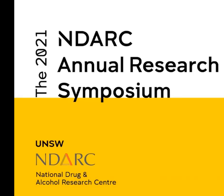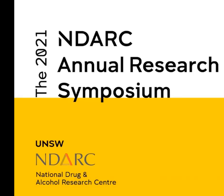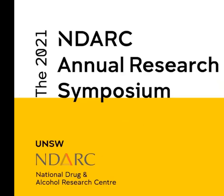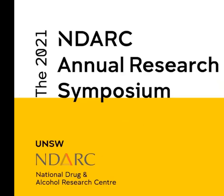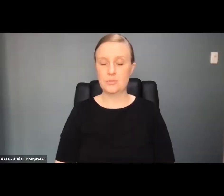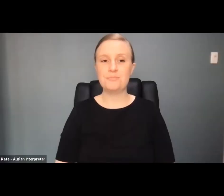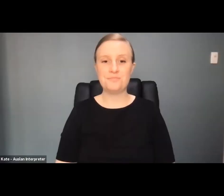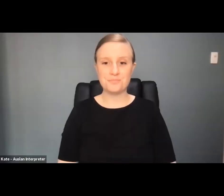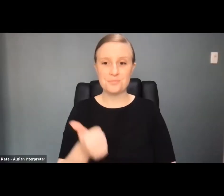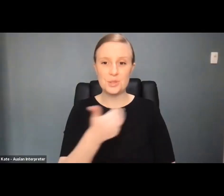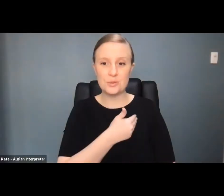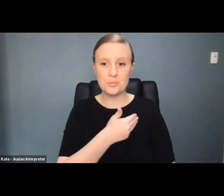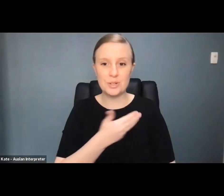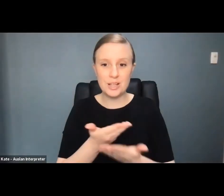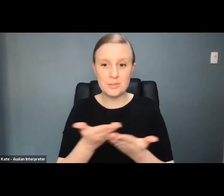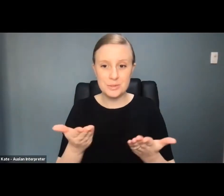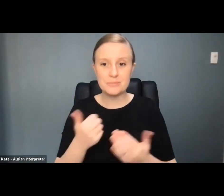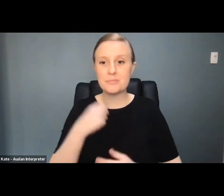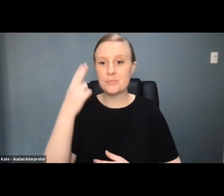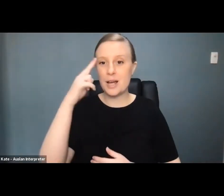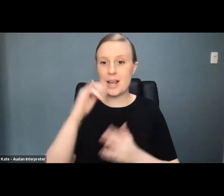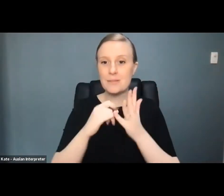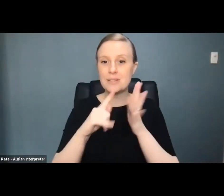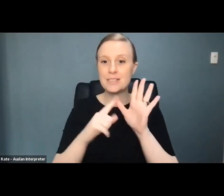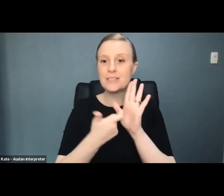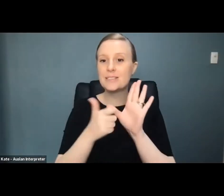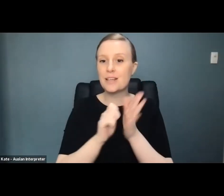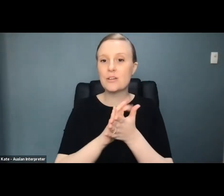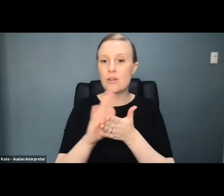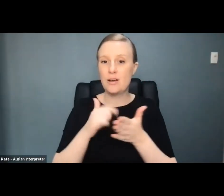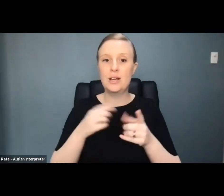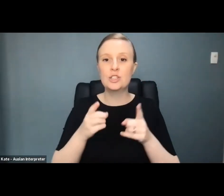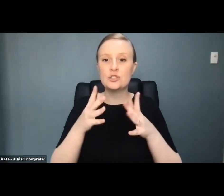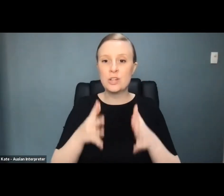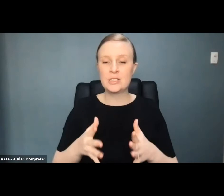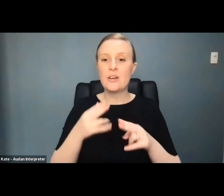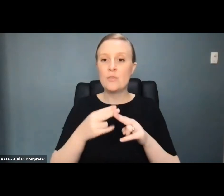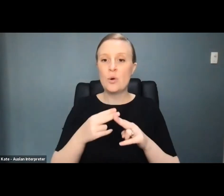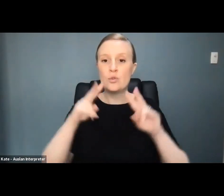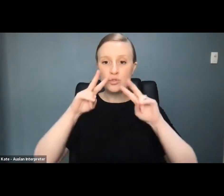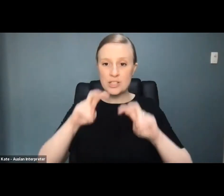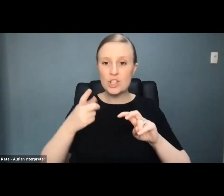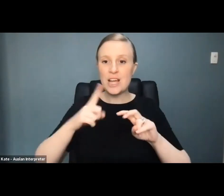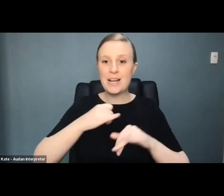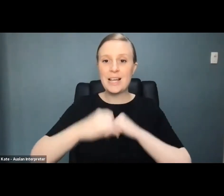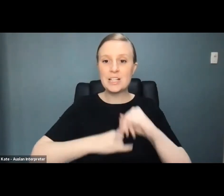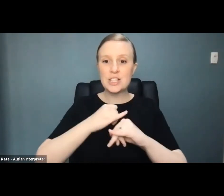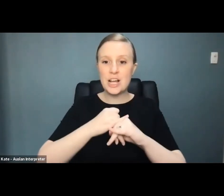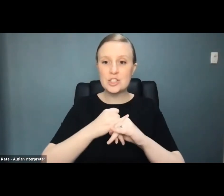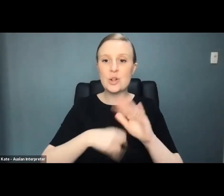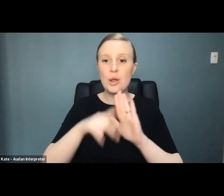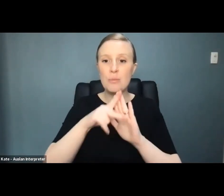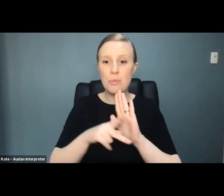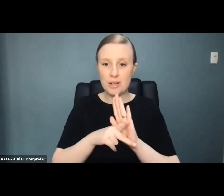Good morning, everyone. I'm Sarah Ferguson, the Director of the Research and International Policy section in the Alcohol, Tobacco